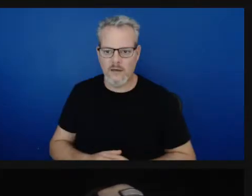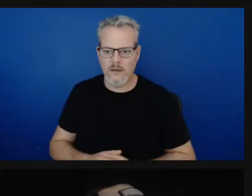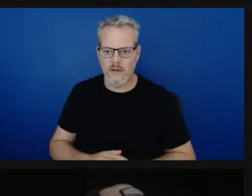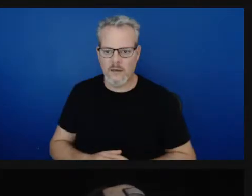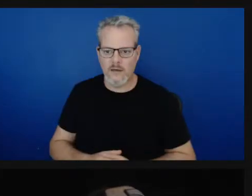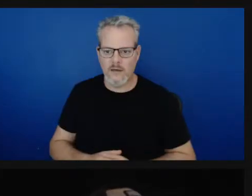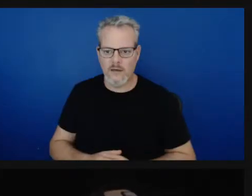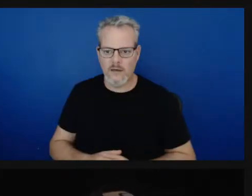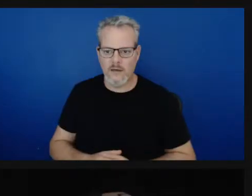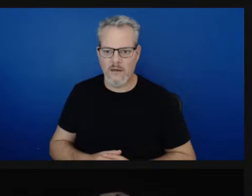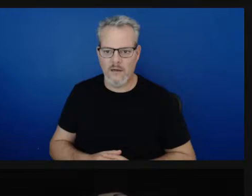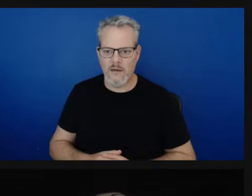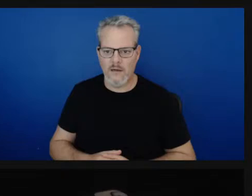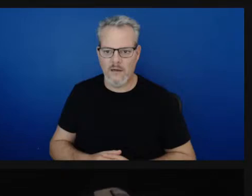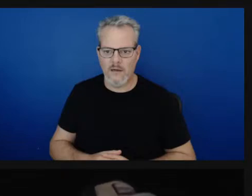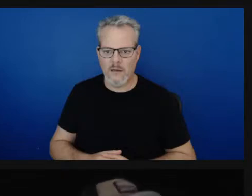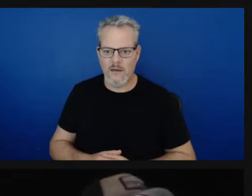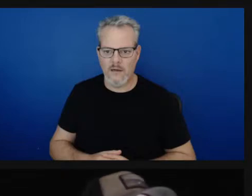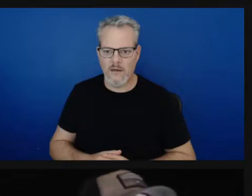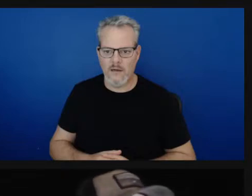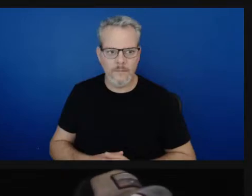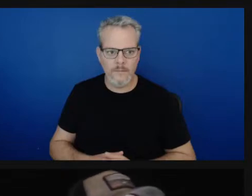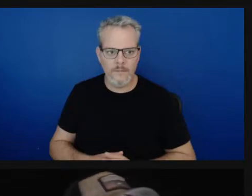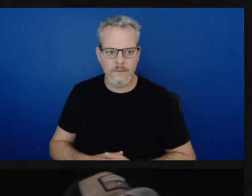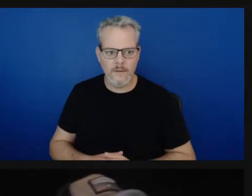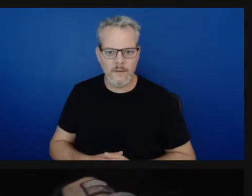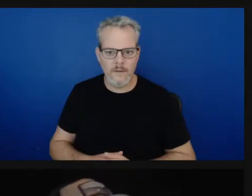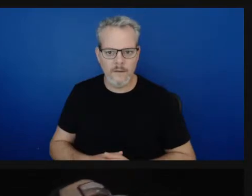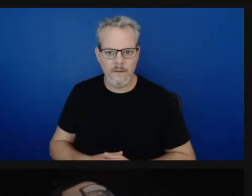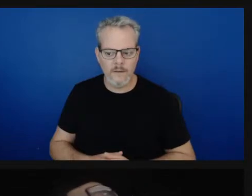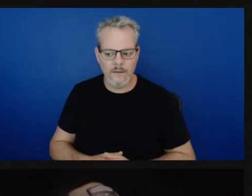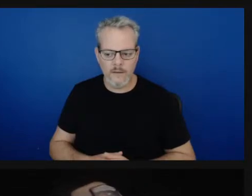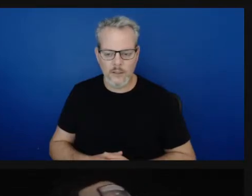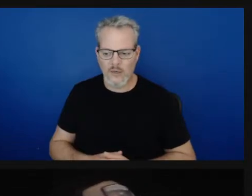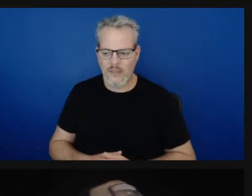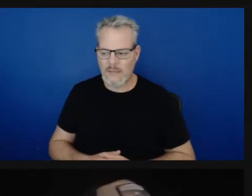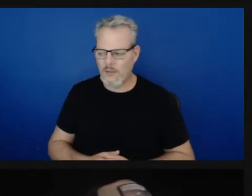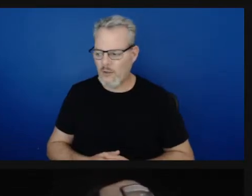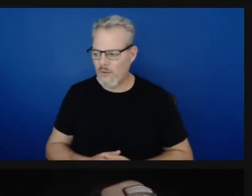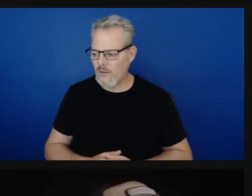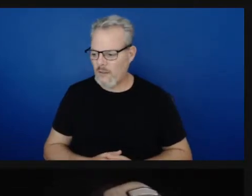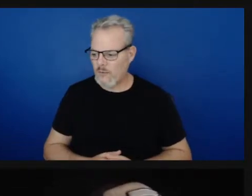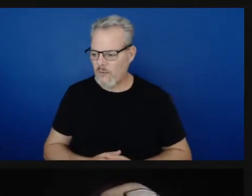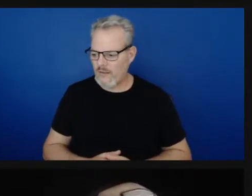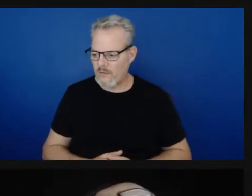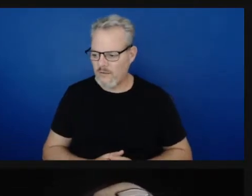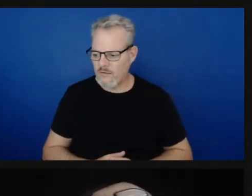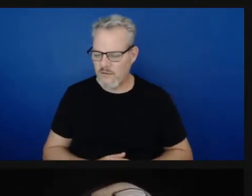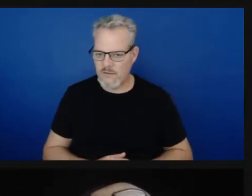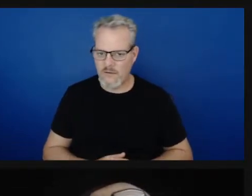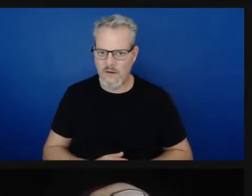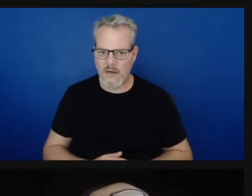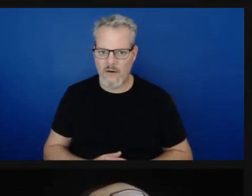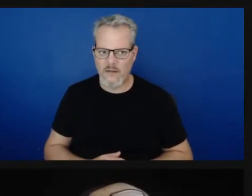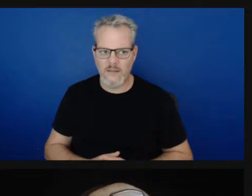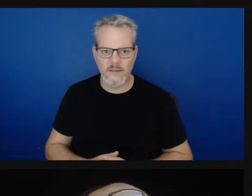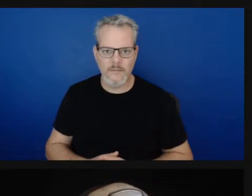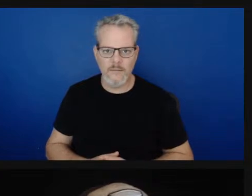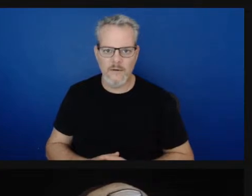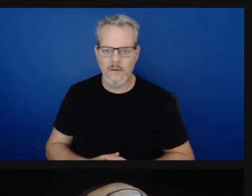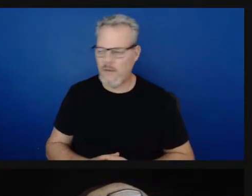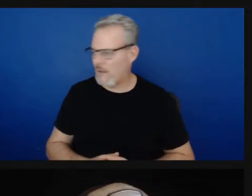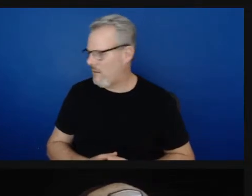Okay, so we also can plot, if I pull back this map over here, there's an A and a